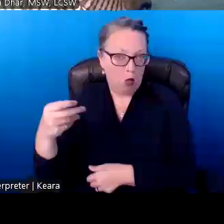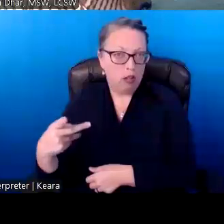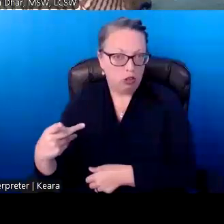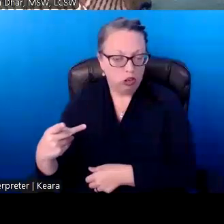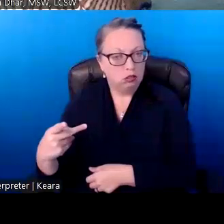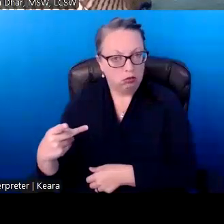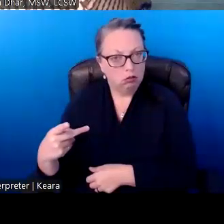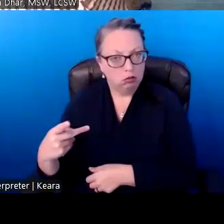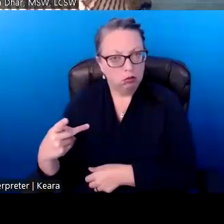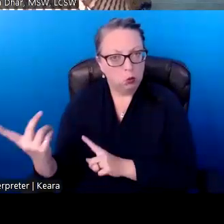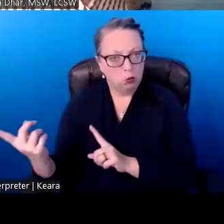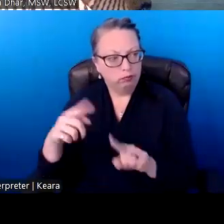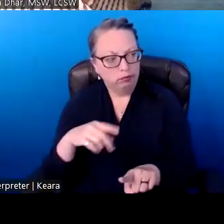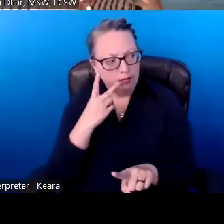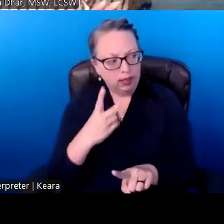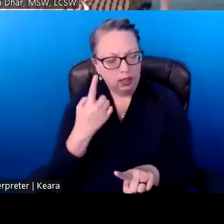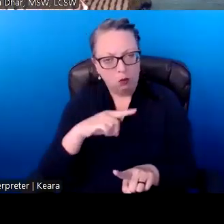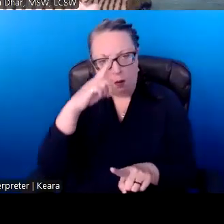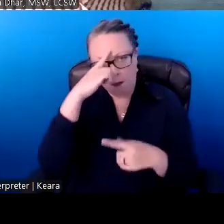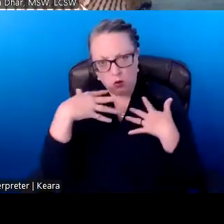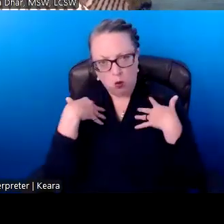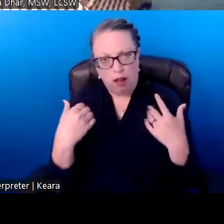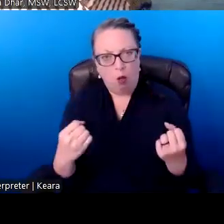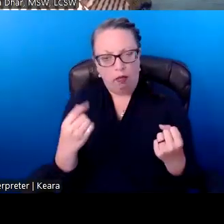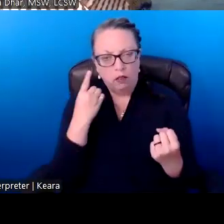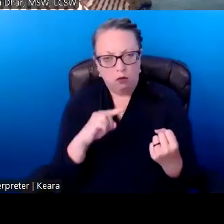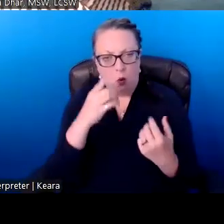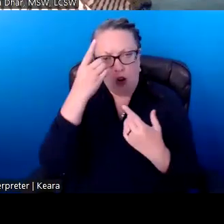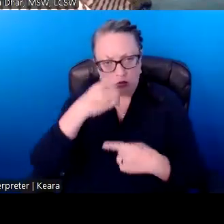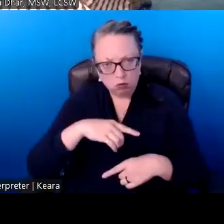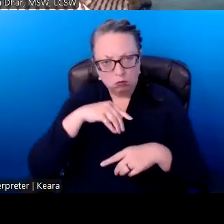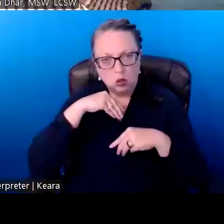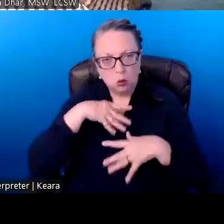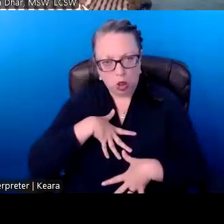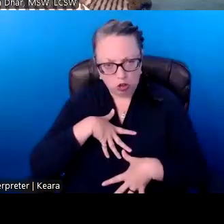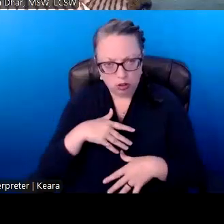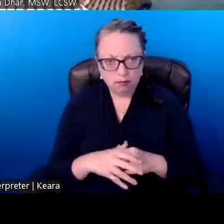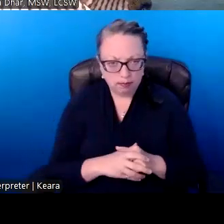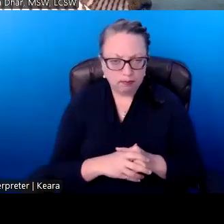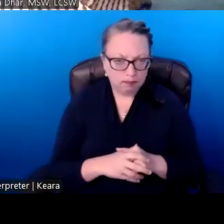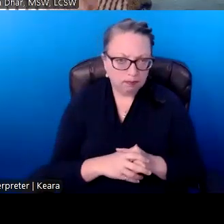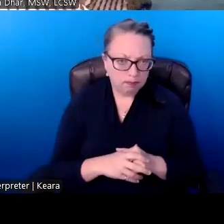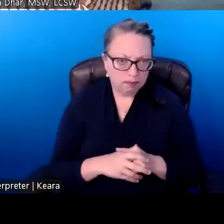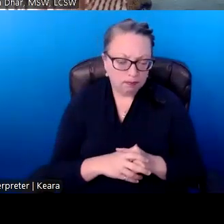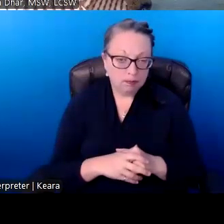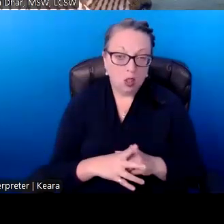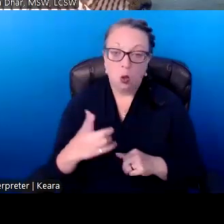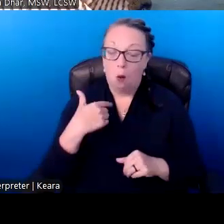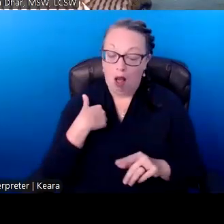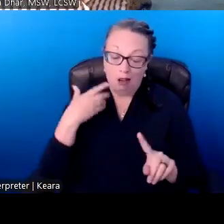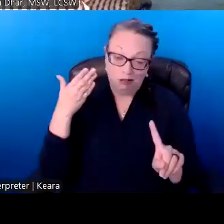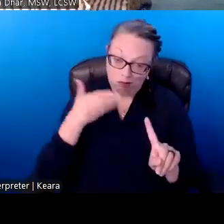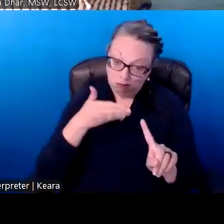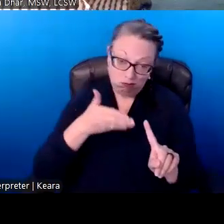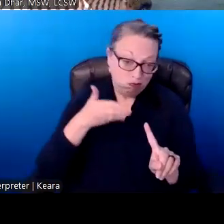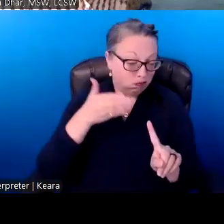who comes in for mental health treatment, it is depression. And so you're going to hear me harp a lot on